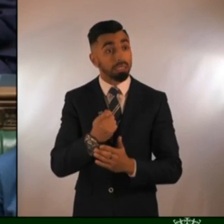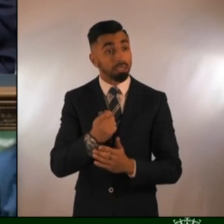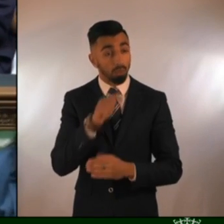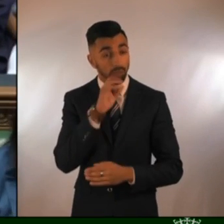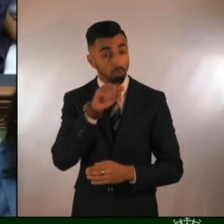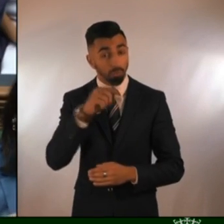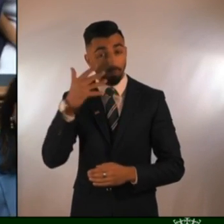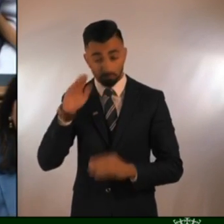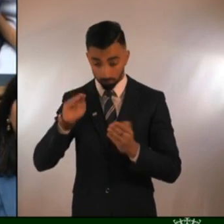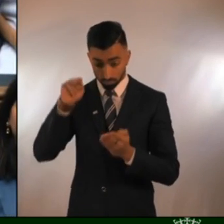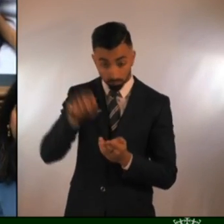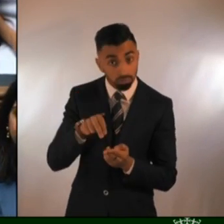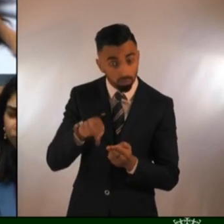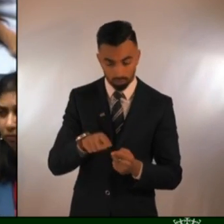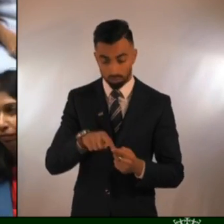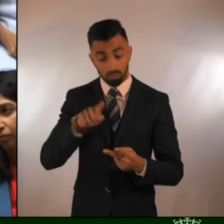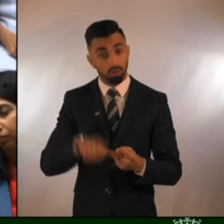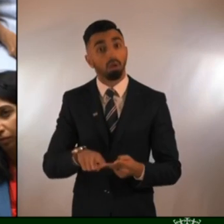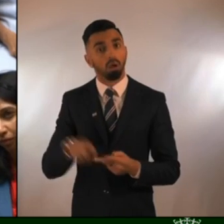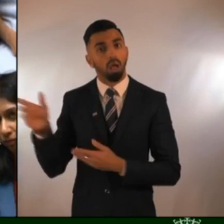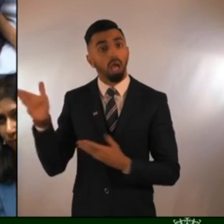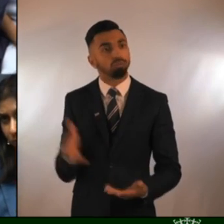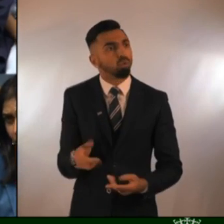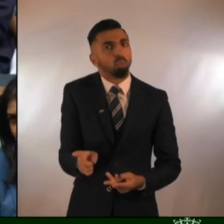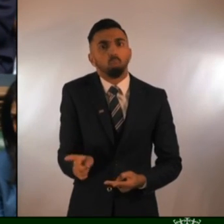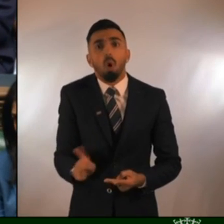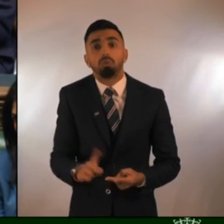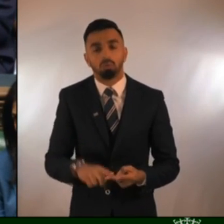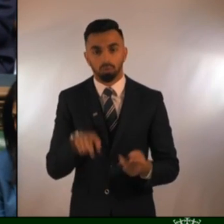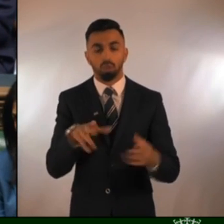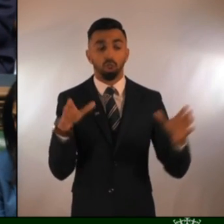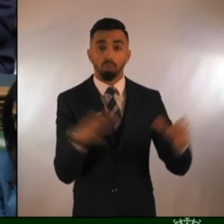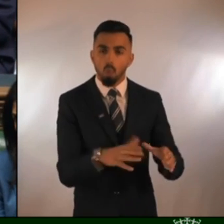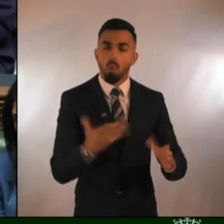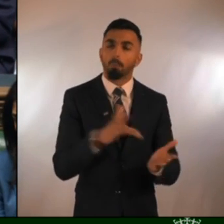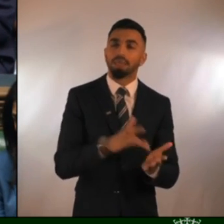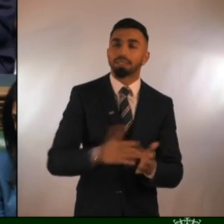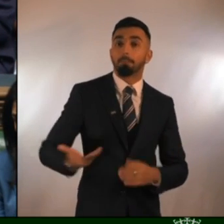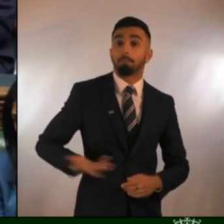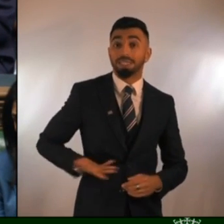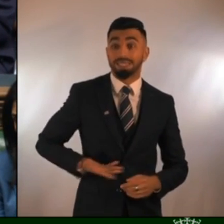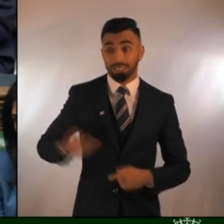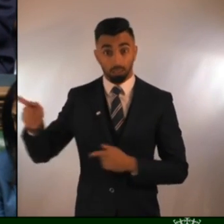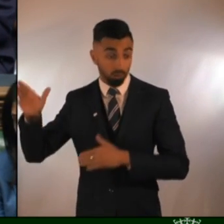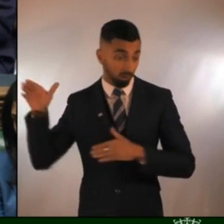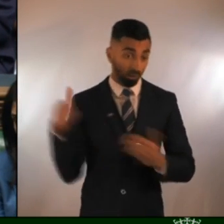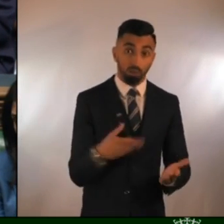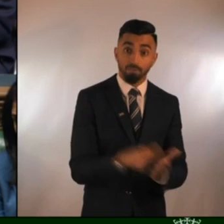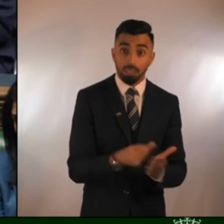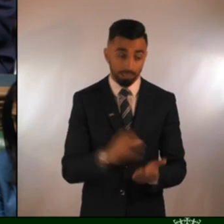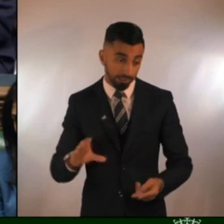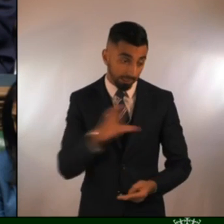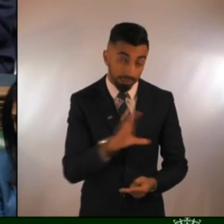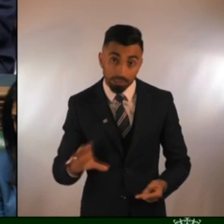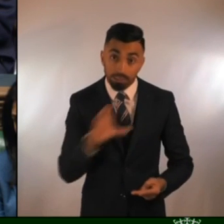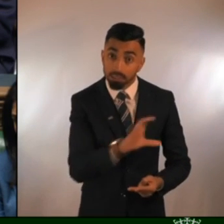and cash flows. The introduction of an SME term funding scheme to help reinforce the transmission of the reduction in bank rate to the